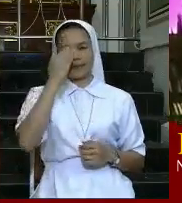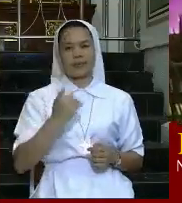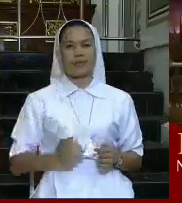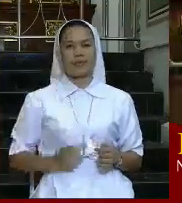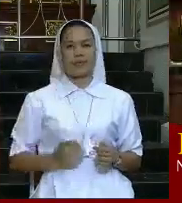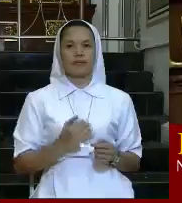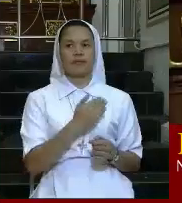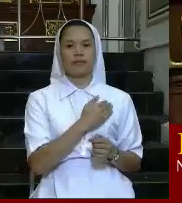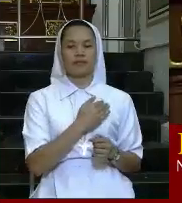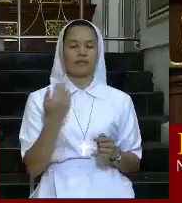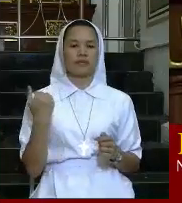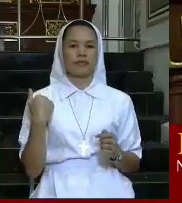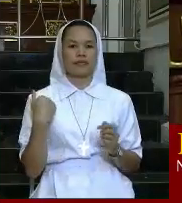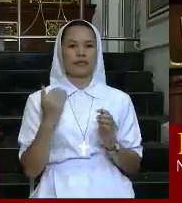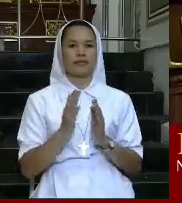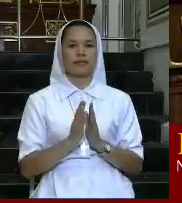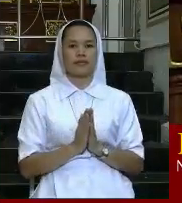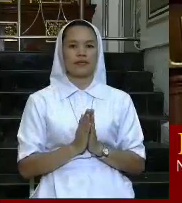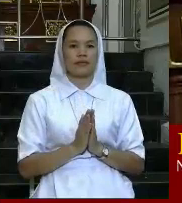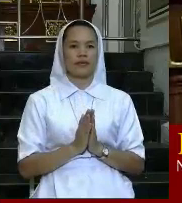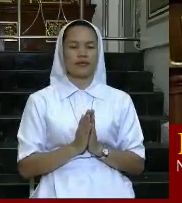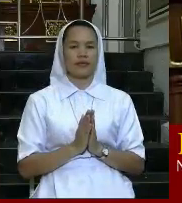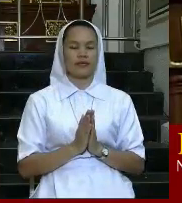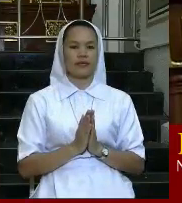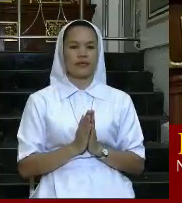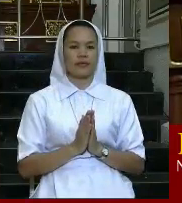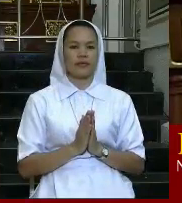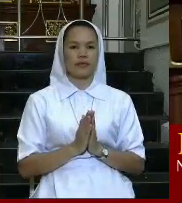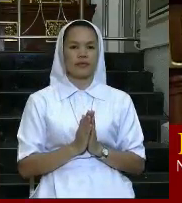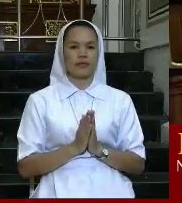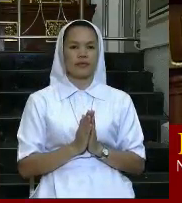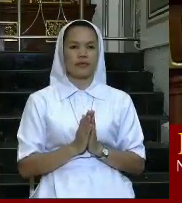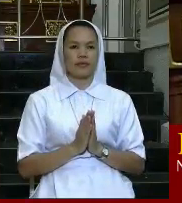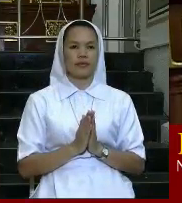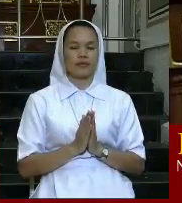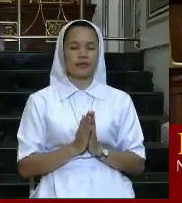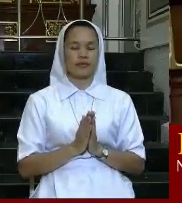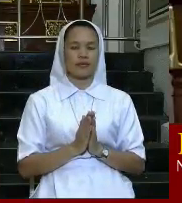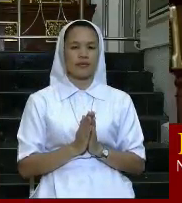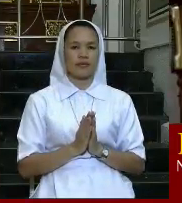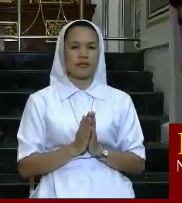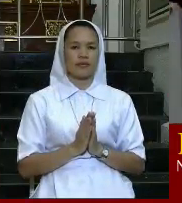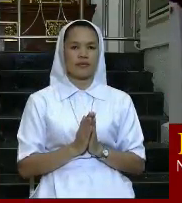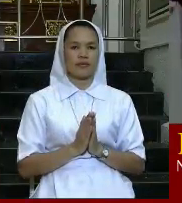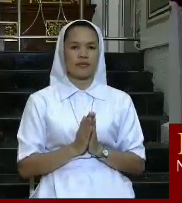Father, and of the Son, and of the Holy Spirit. Amen.